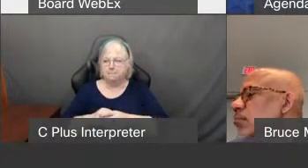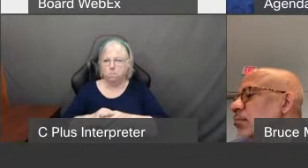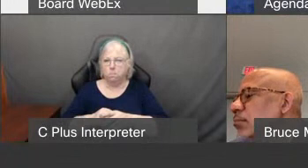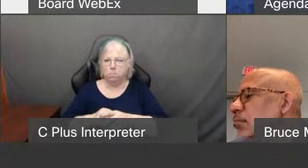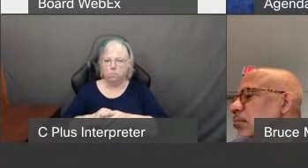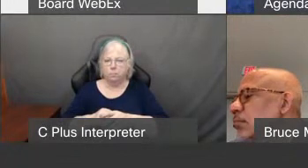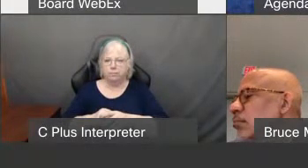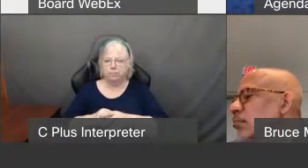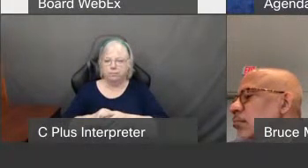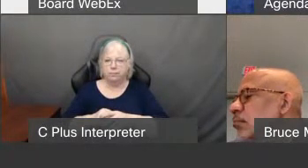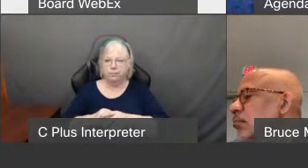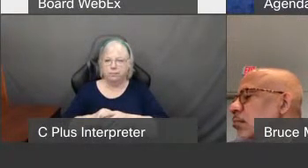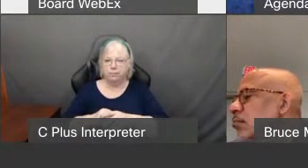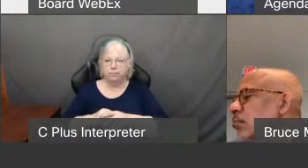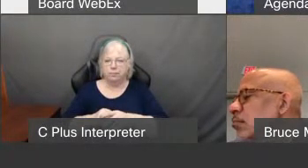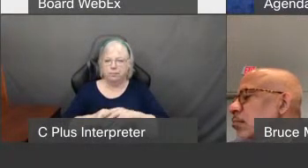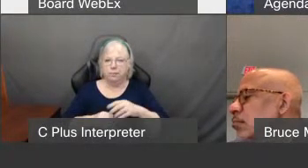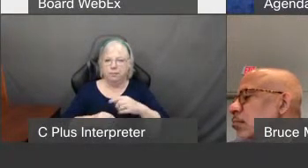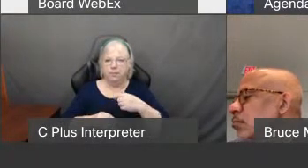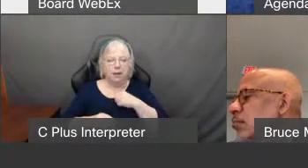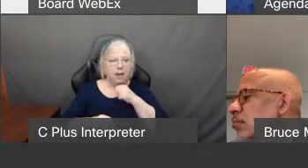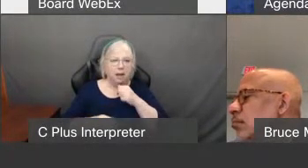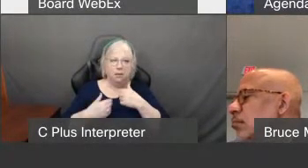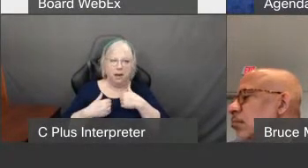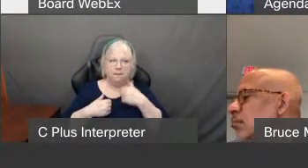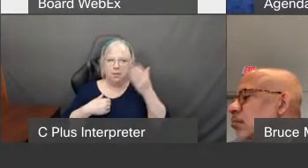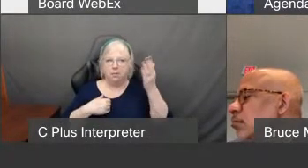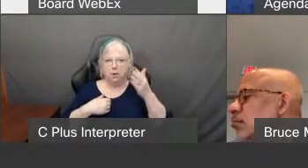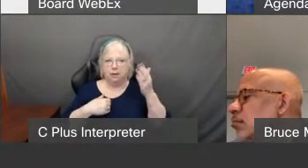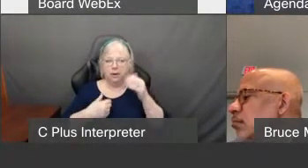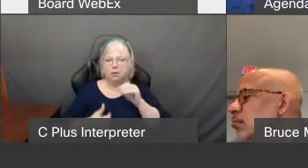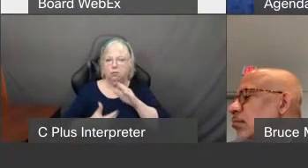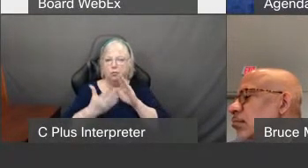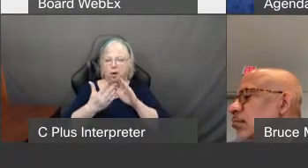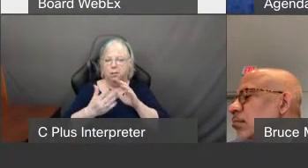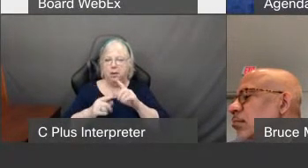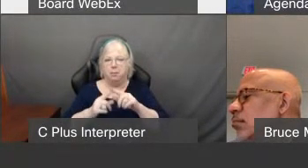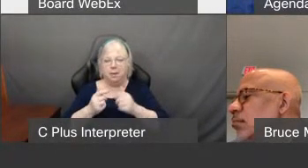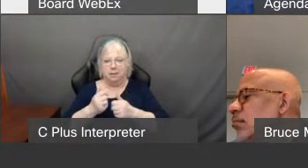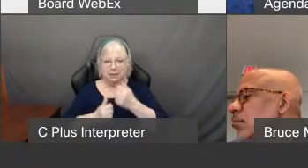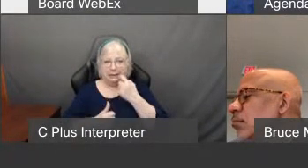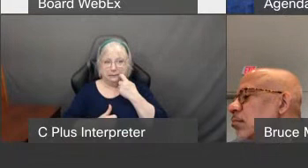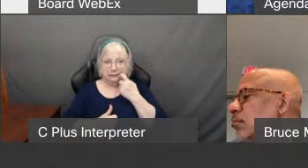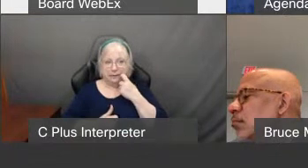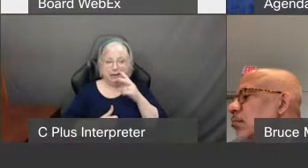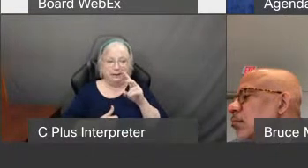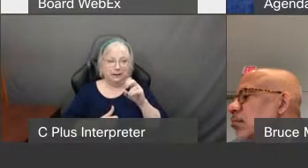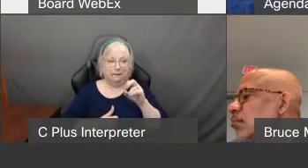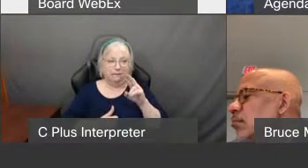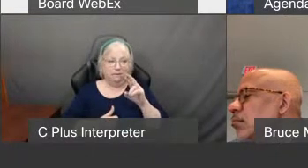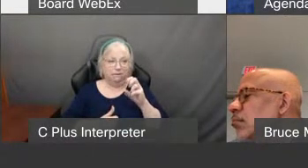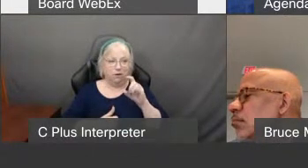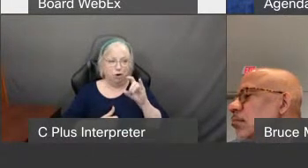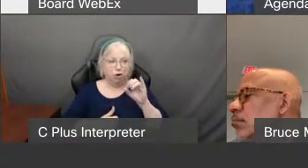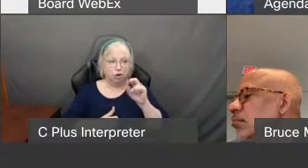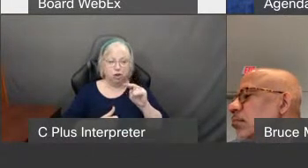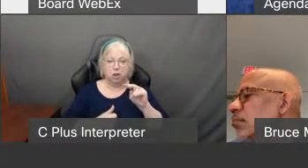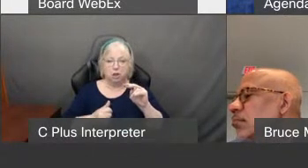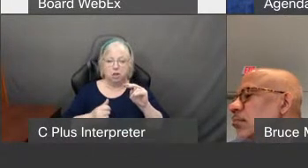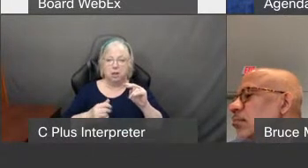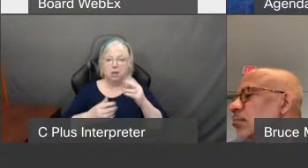I don't have the presentation in front of me, but the latest version, could you remind me if the latest